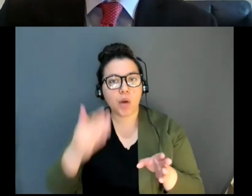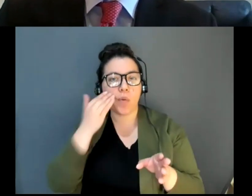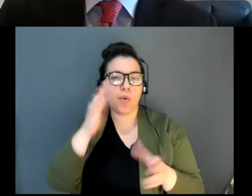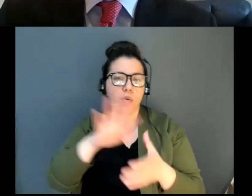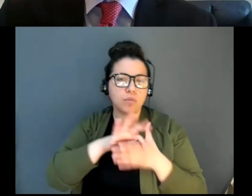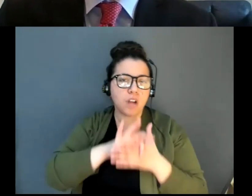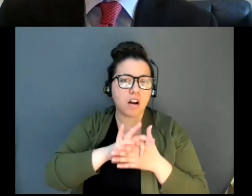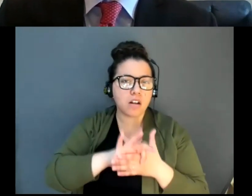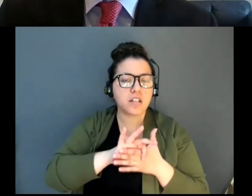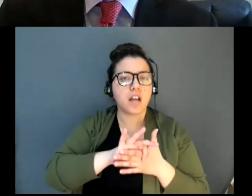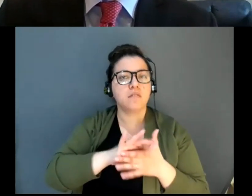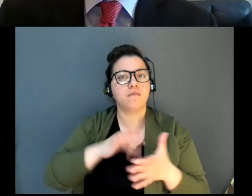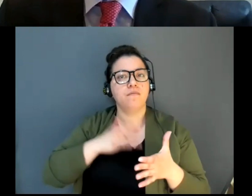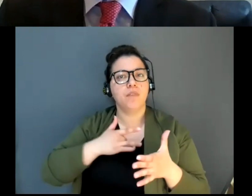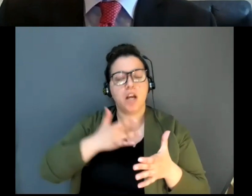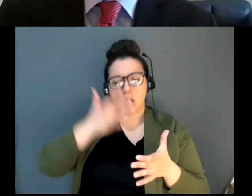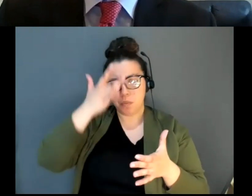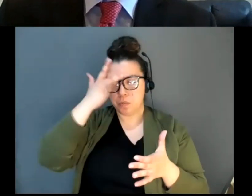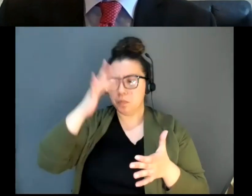about. And sometimes, I